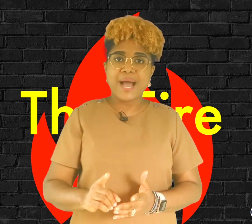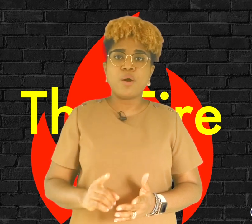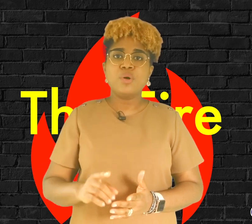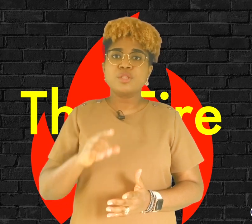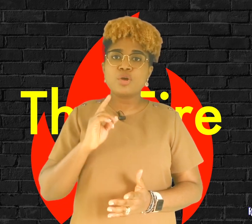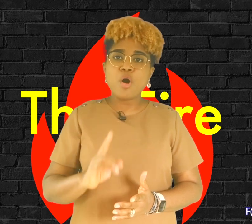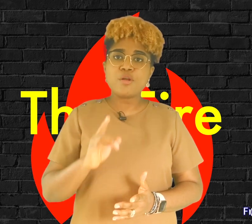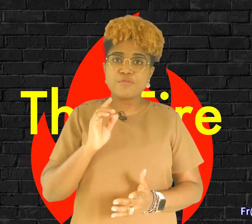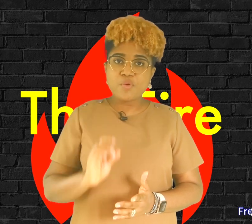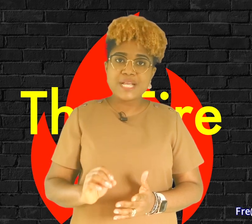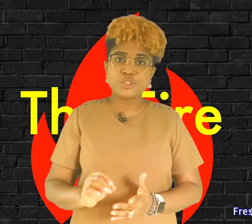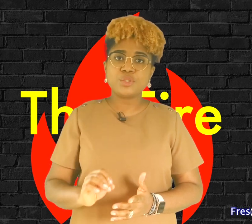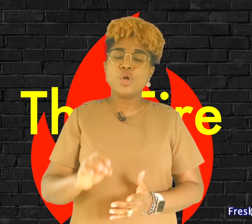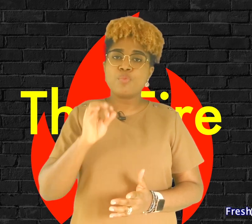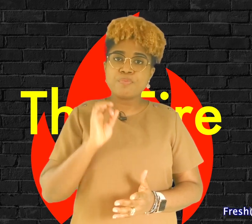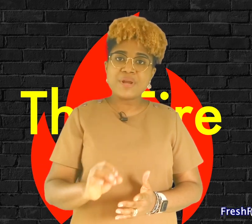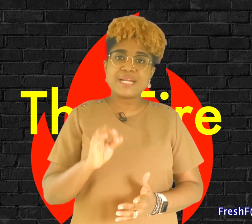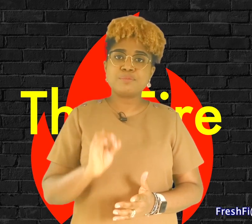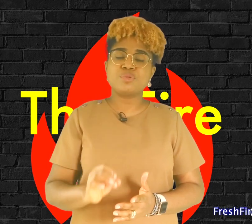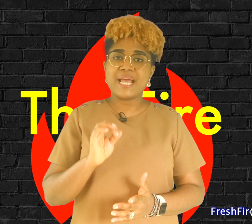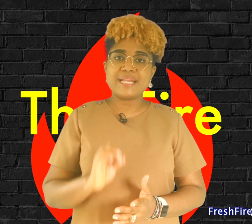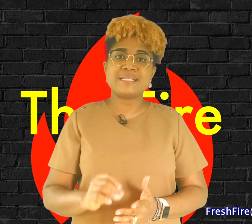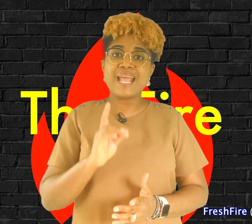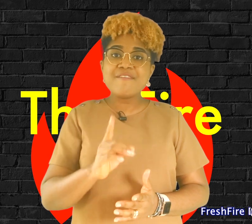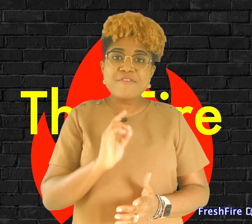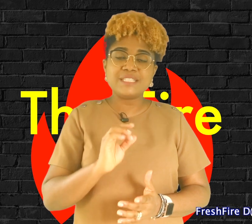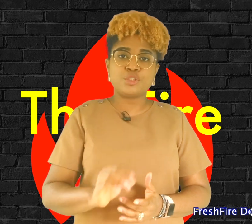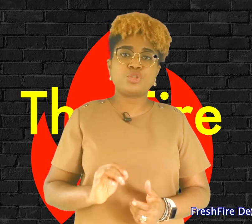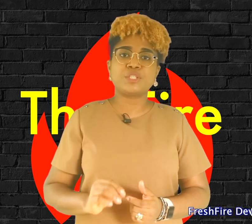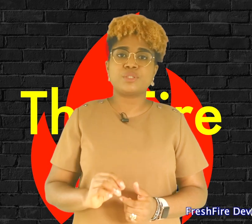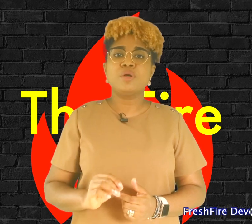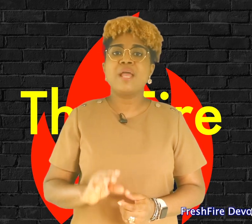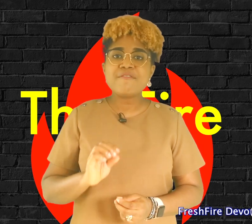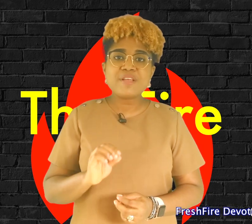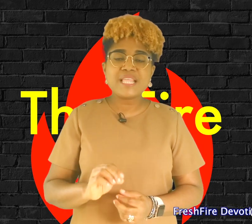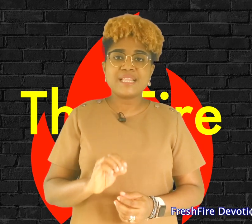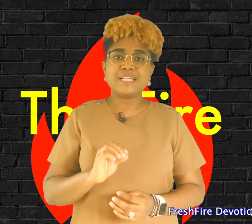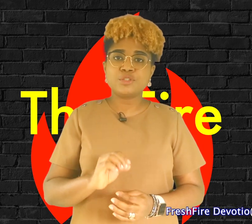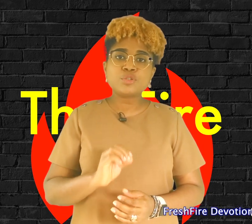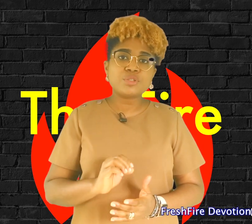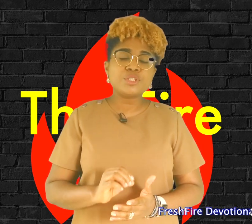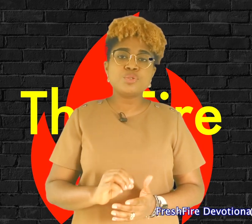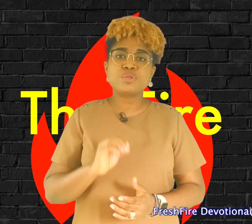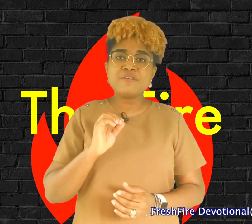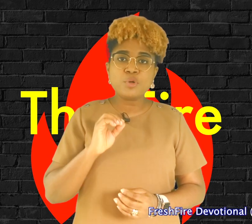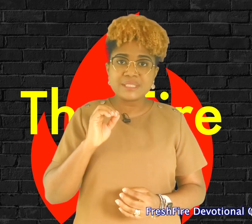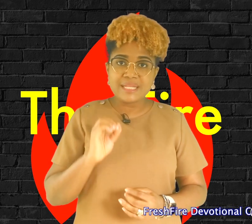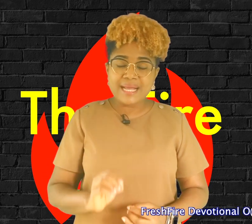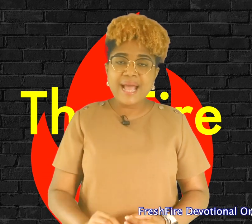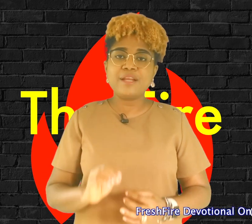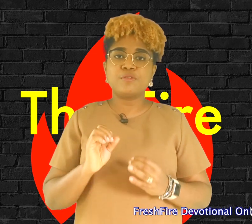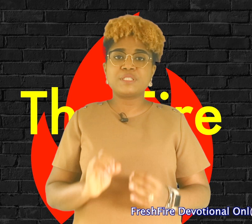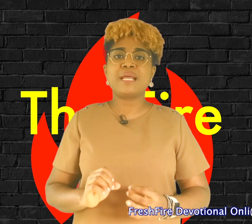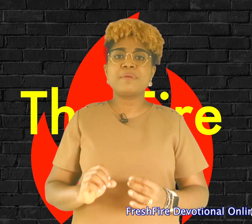will bow. The God of creation will bring them to their knees. Every distraction, everything that is not causing you to give God